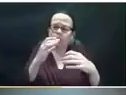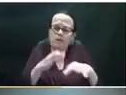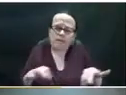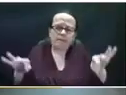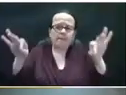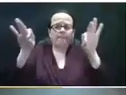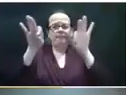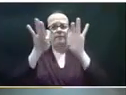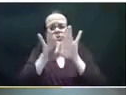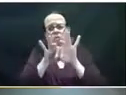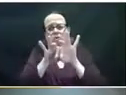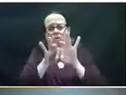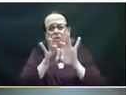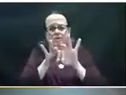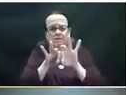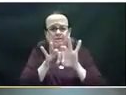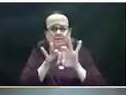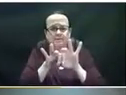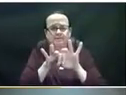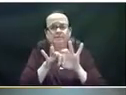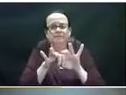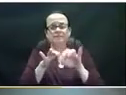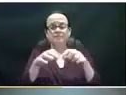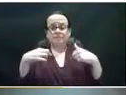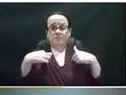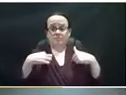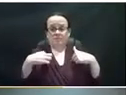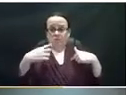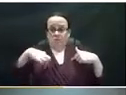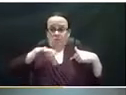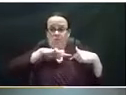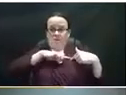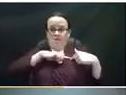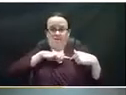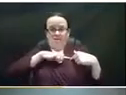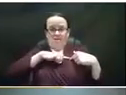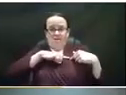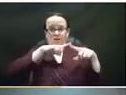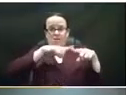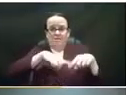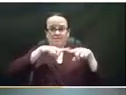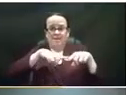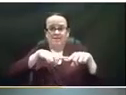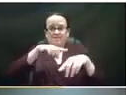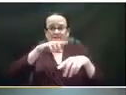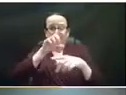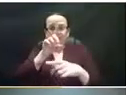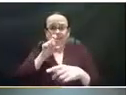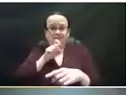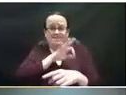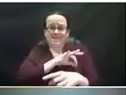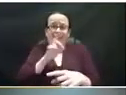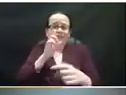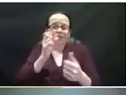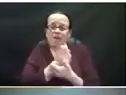important, because we are totally dependent on our staff for just about